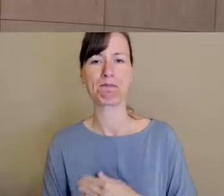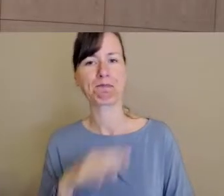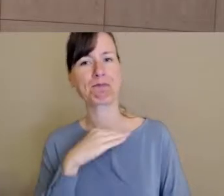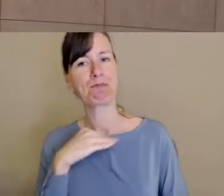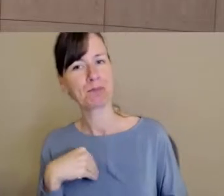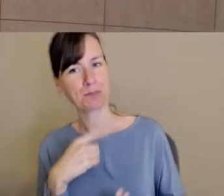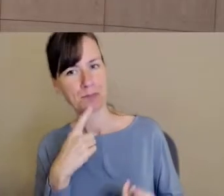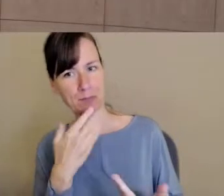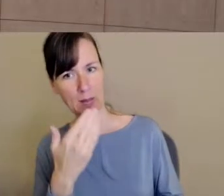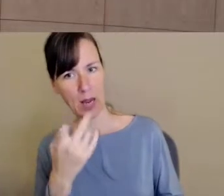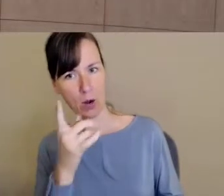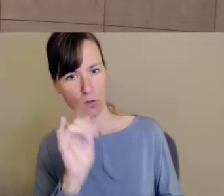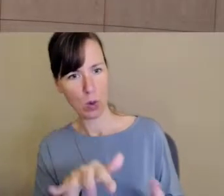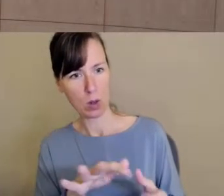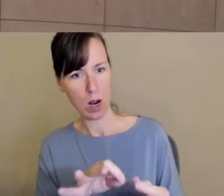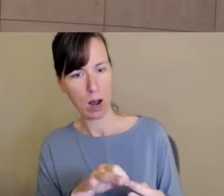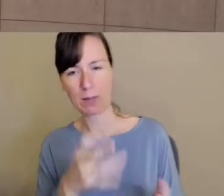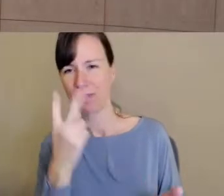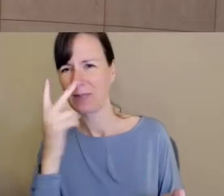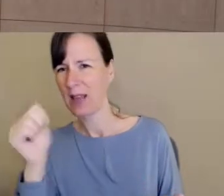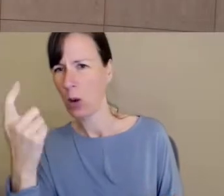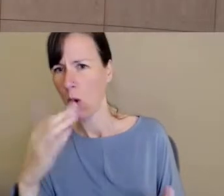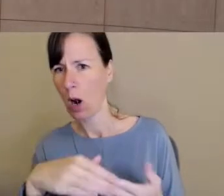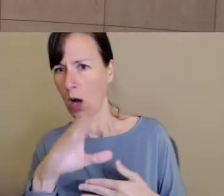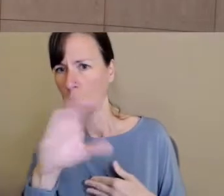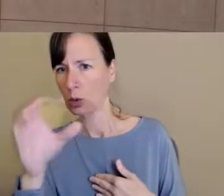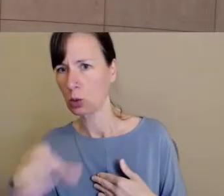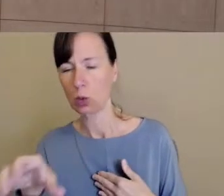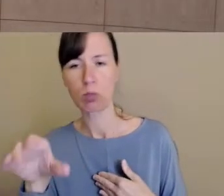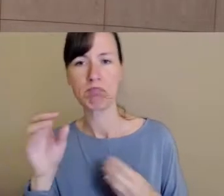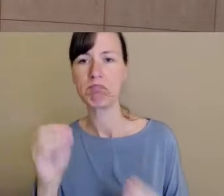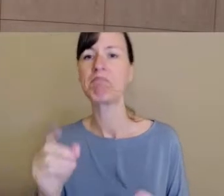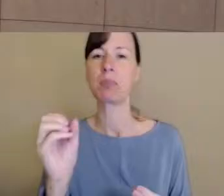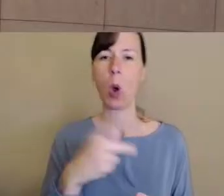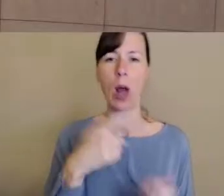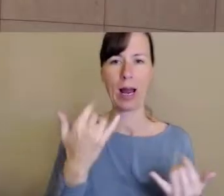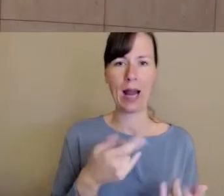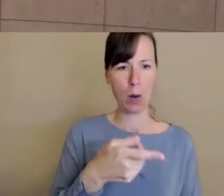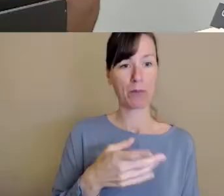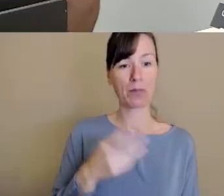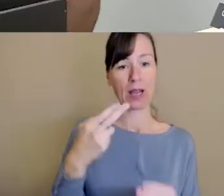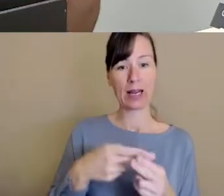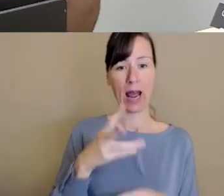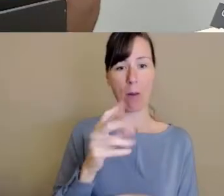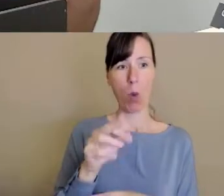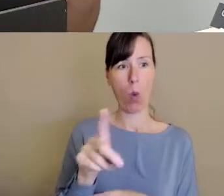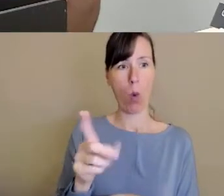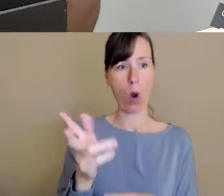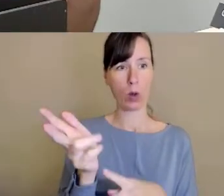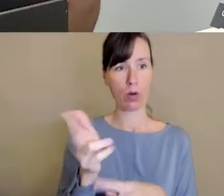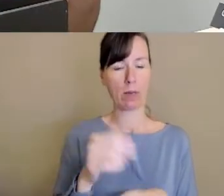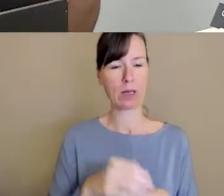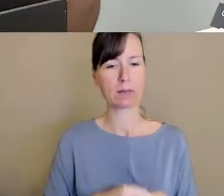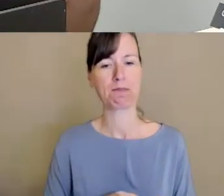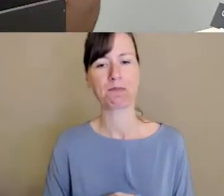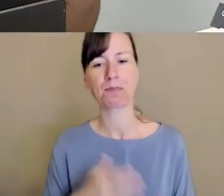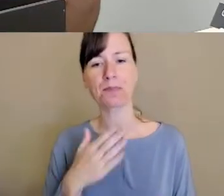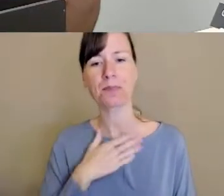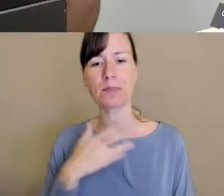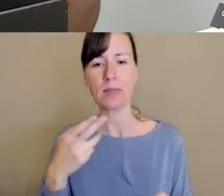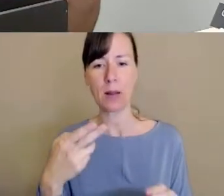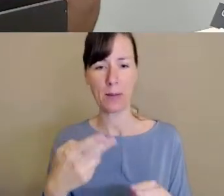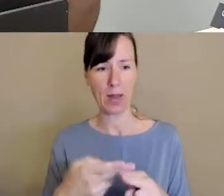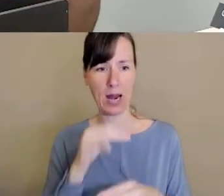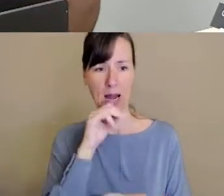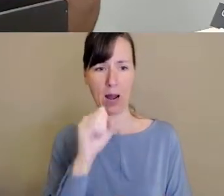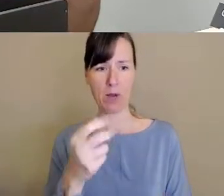seeing anybody online, please go ahead, your name, ward, and you have 3 minutes. I don't know my ward, but my name is Sharon Dean, and